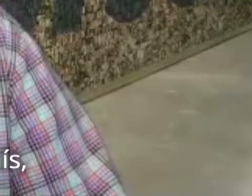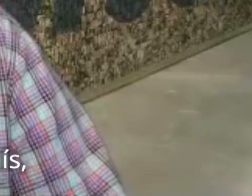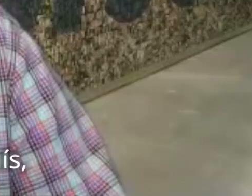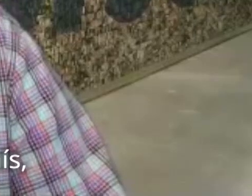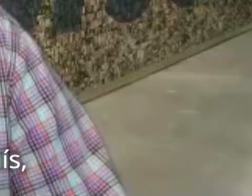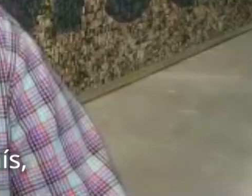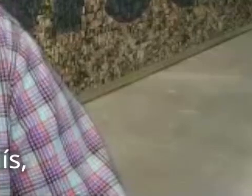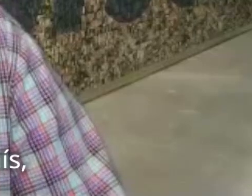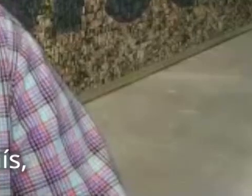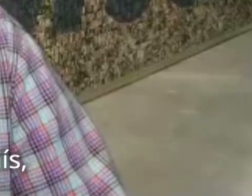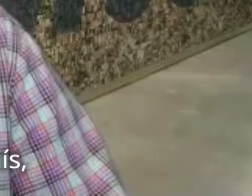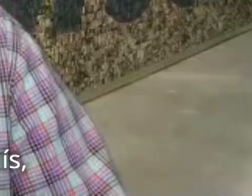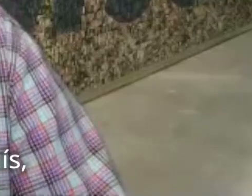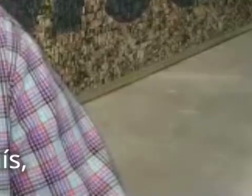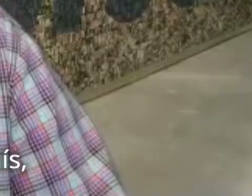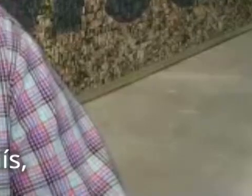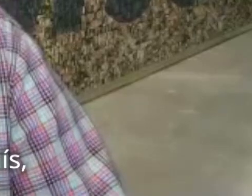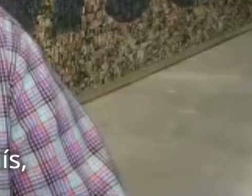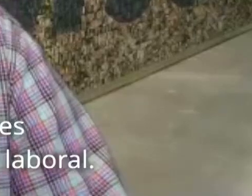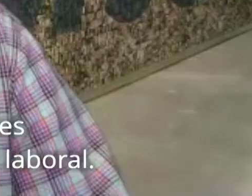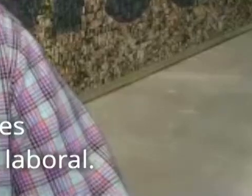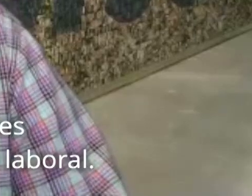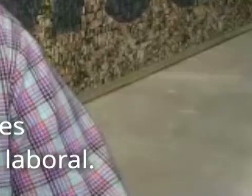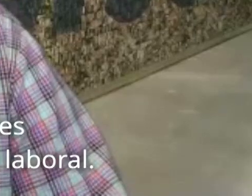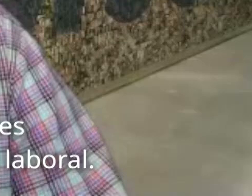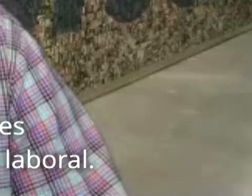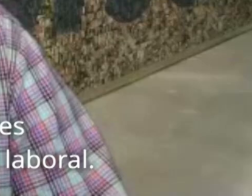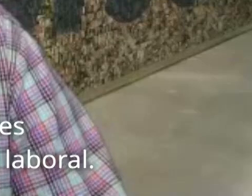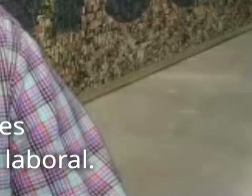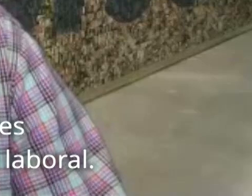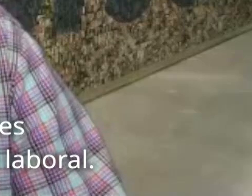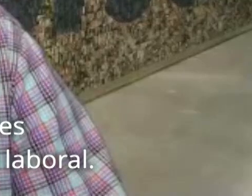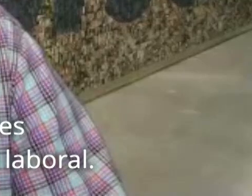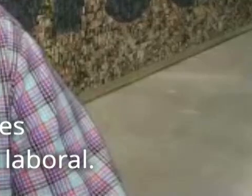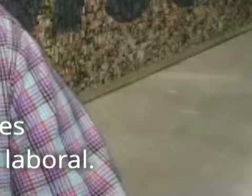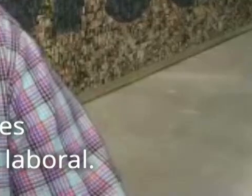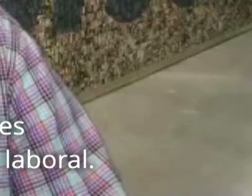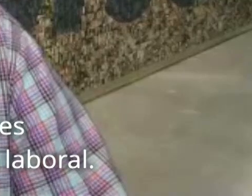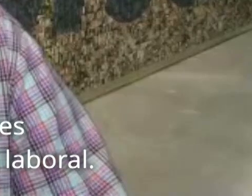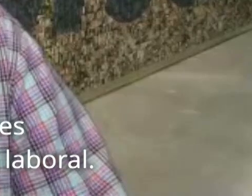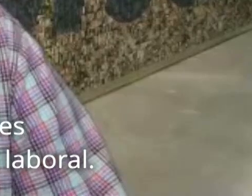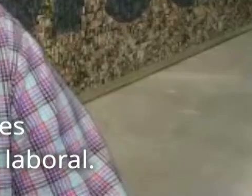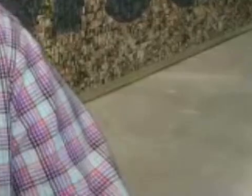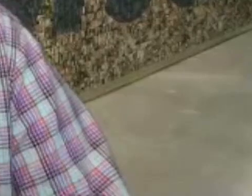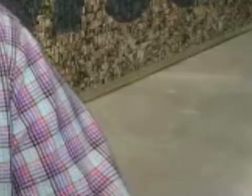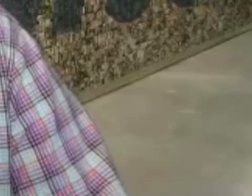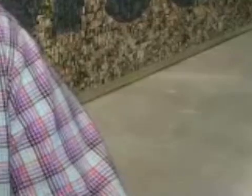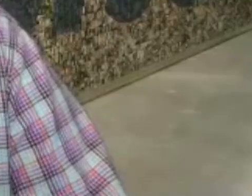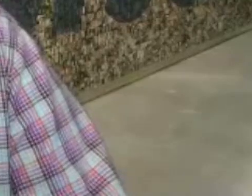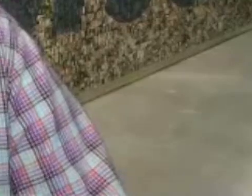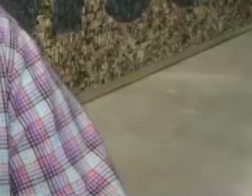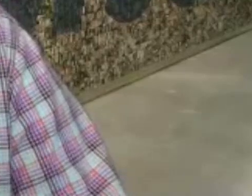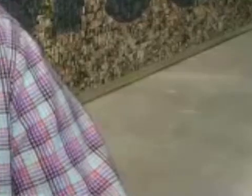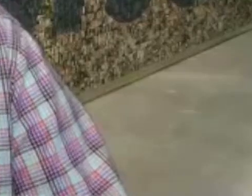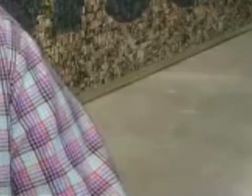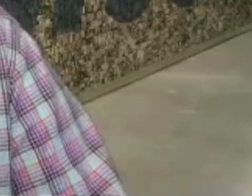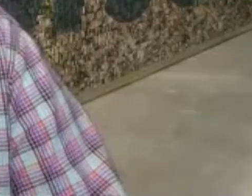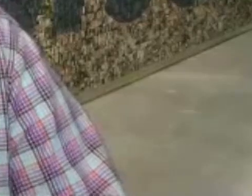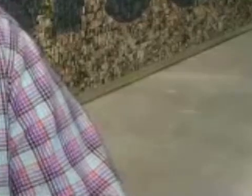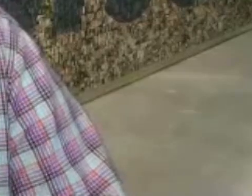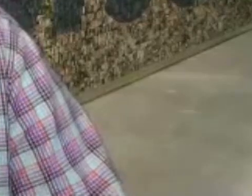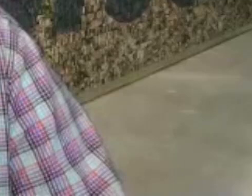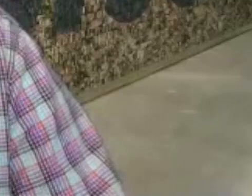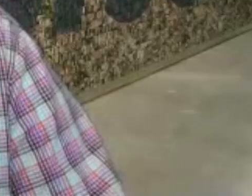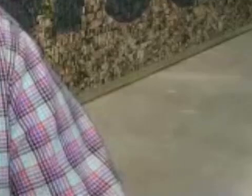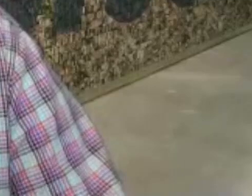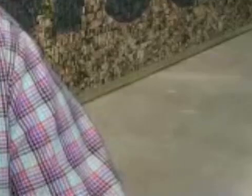to 50,000 unemployed workers in the country, helping them develop skills to quickly re-enter the workforce. The initiative will give access to courses